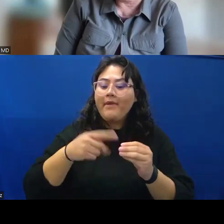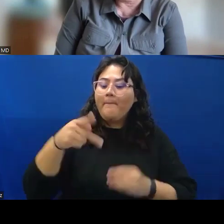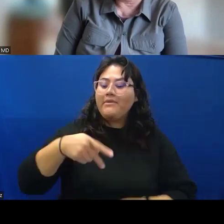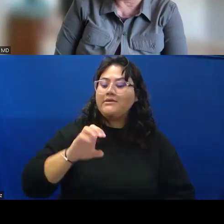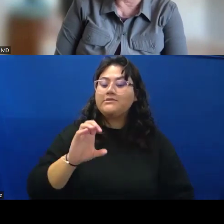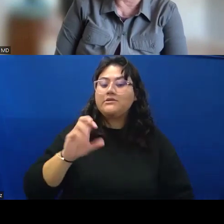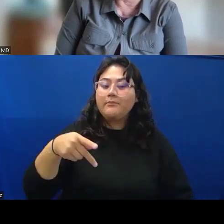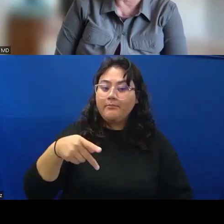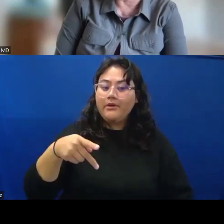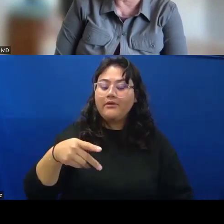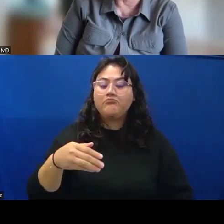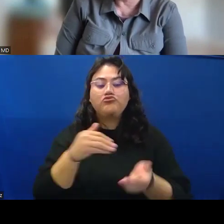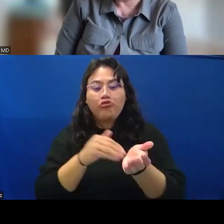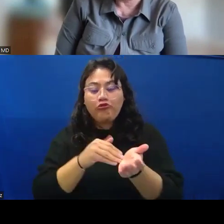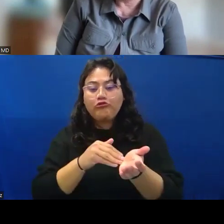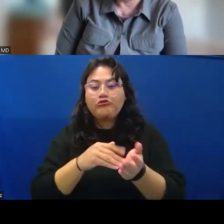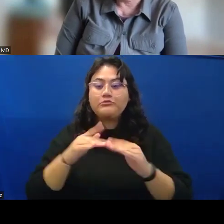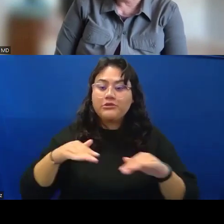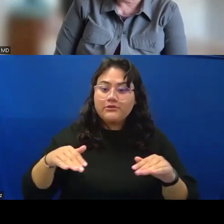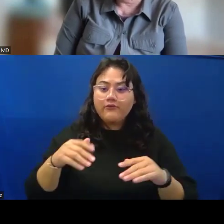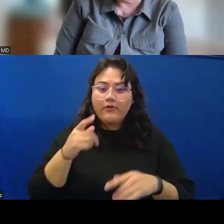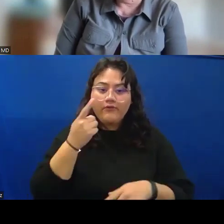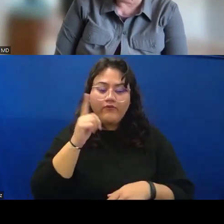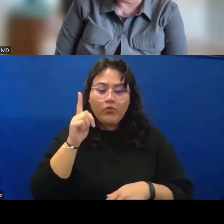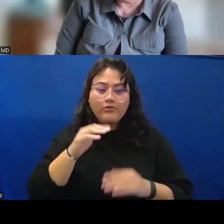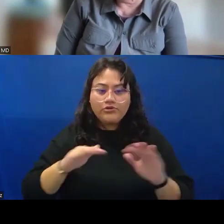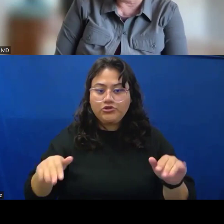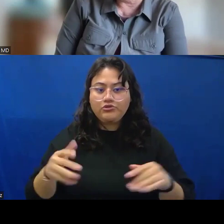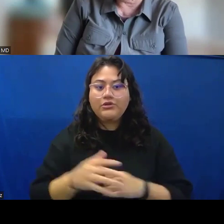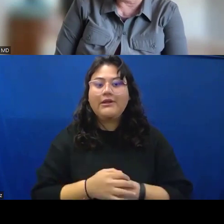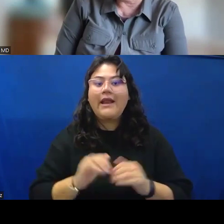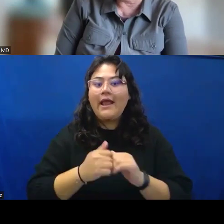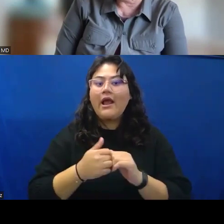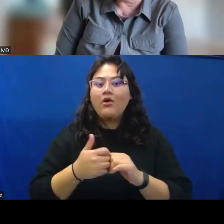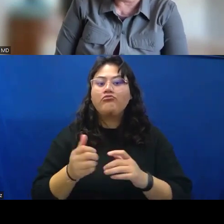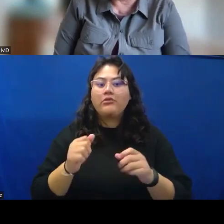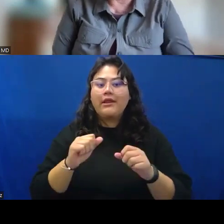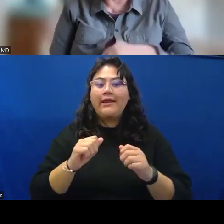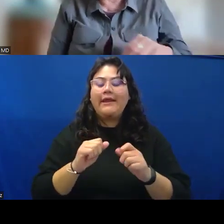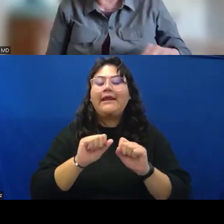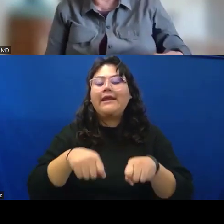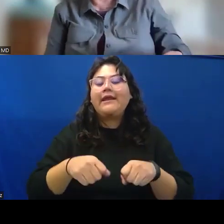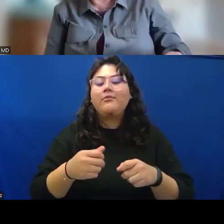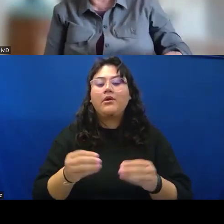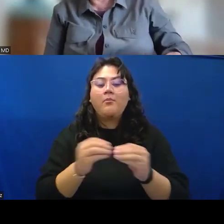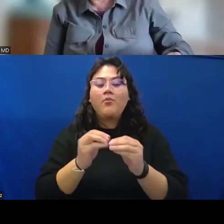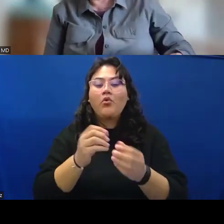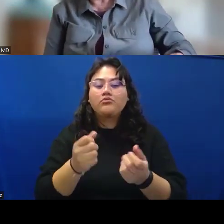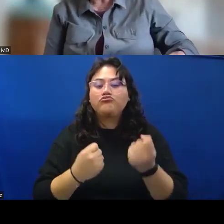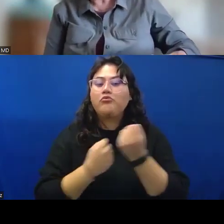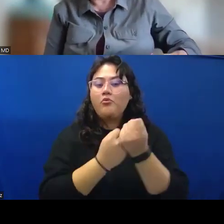hard of hearing children in their practice. And I'll be taking some breaks for questions and comments at the end.